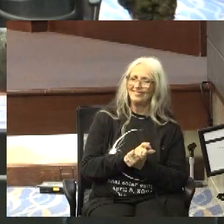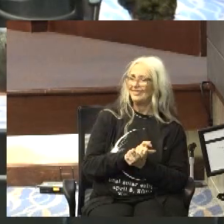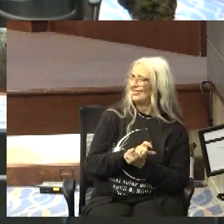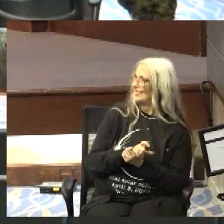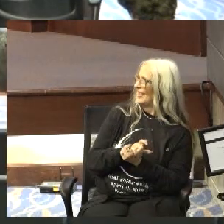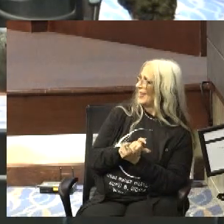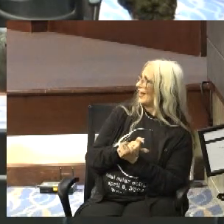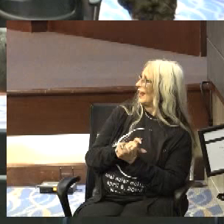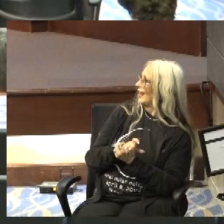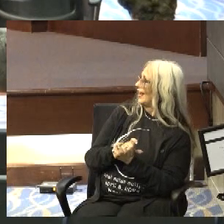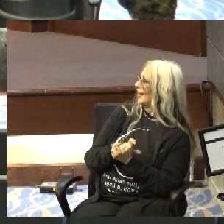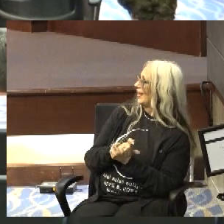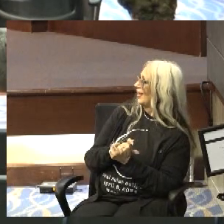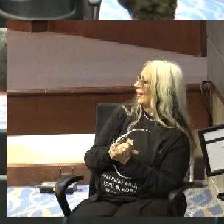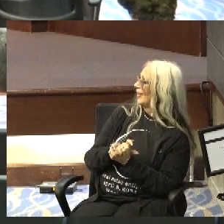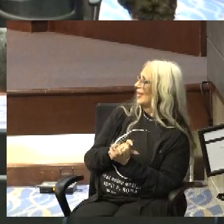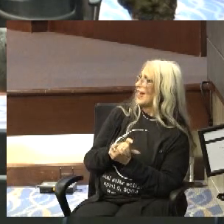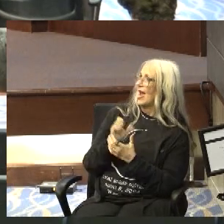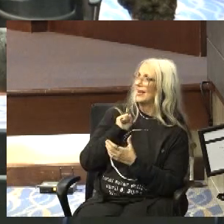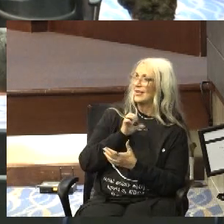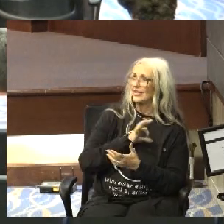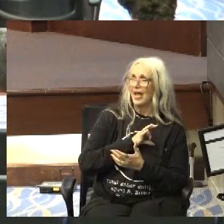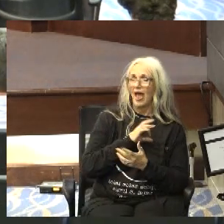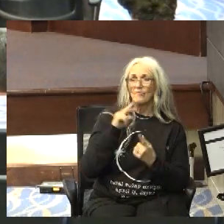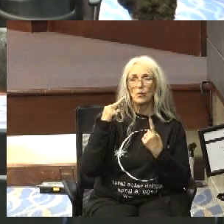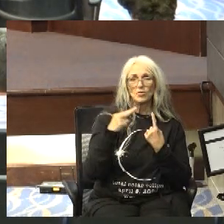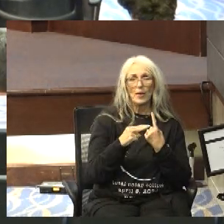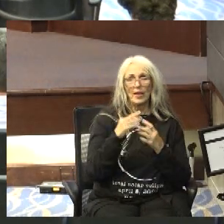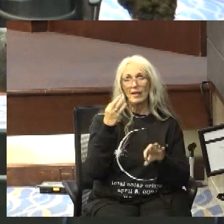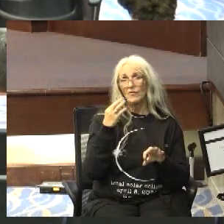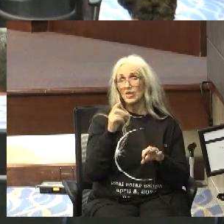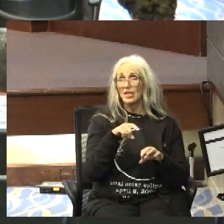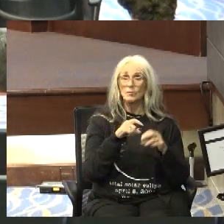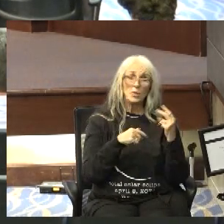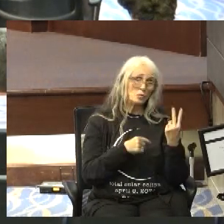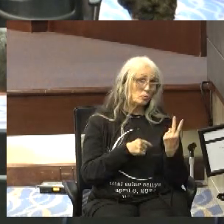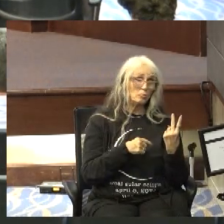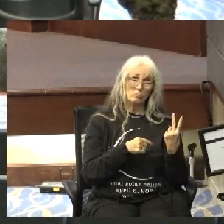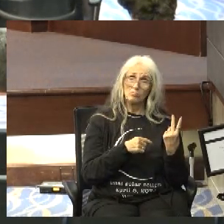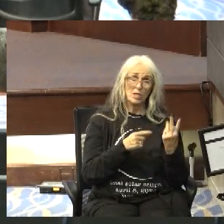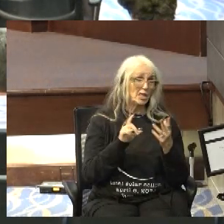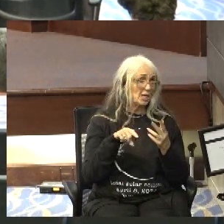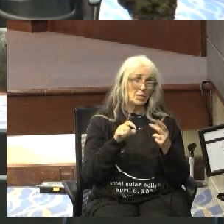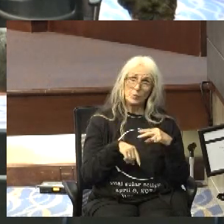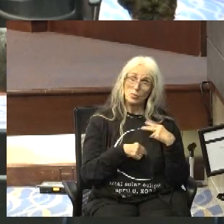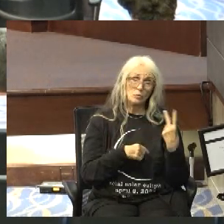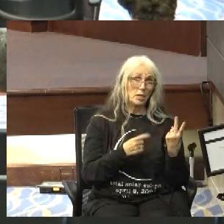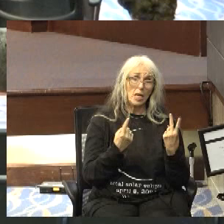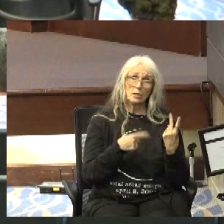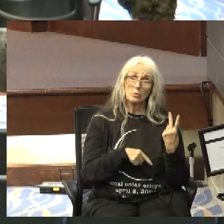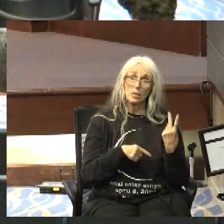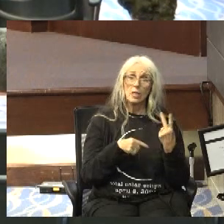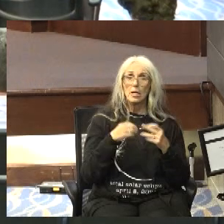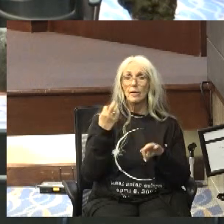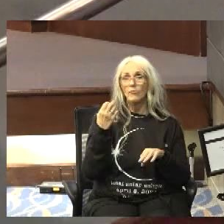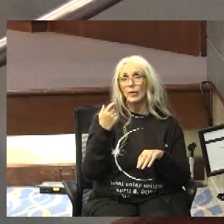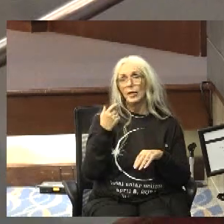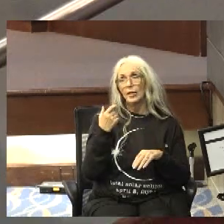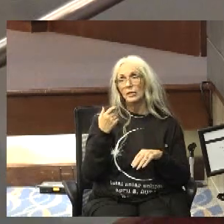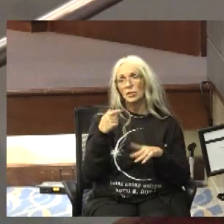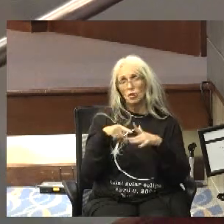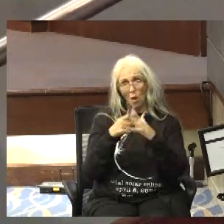from the staff perspective can be done. And if it needs to be 2 days, it needs to be 2 days. We think if we go to